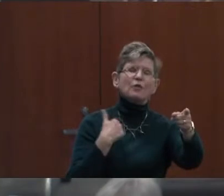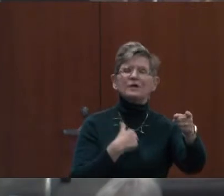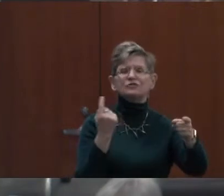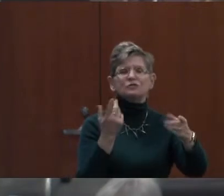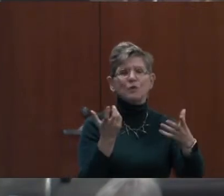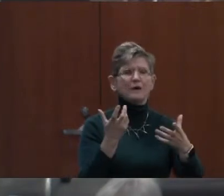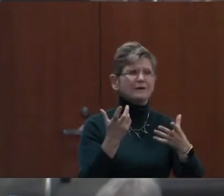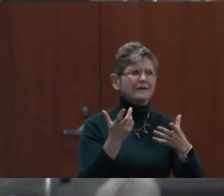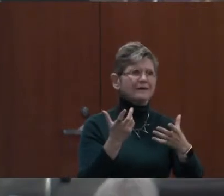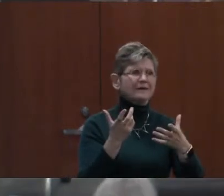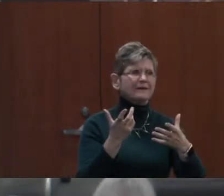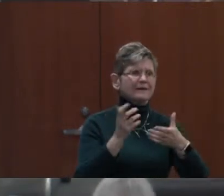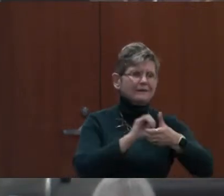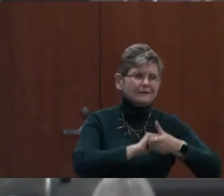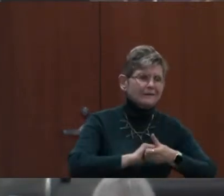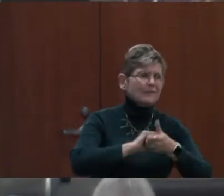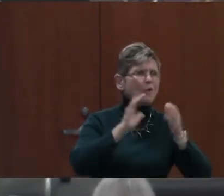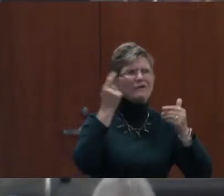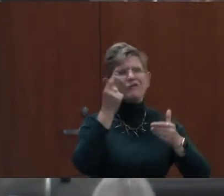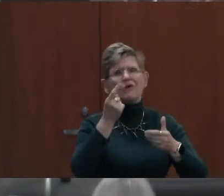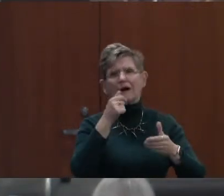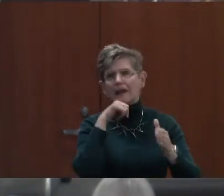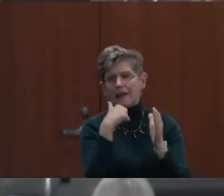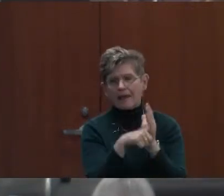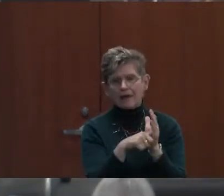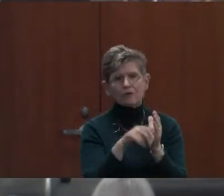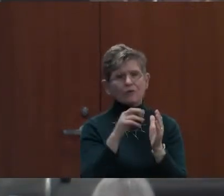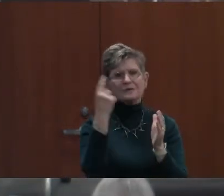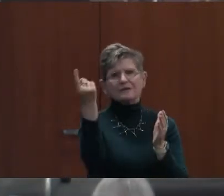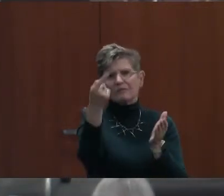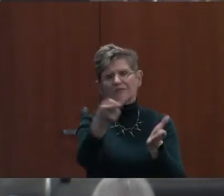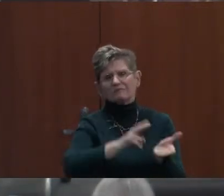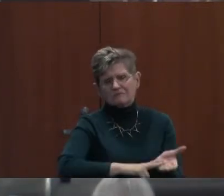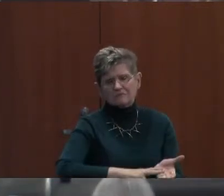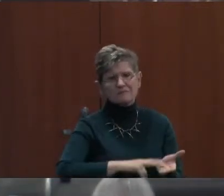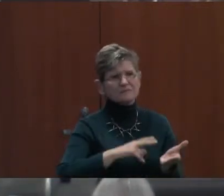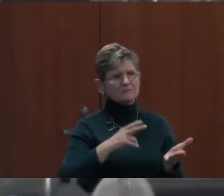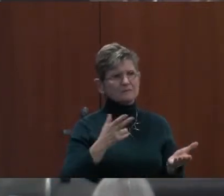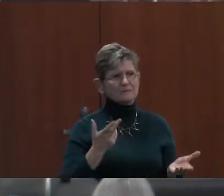want to hope in a letter or sign on to go.